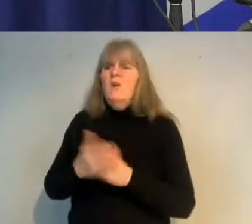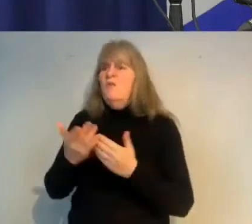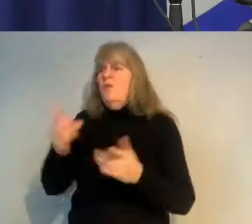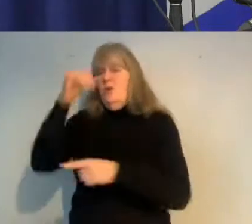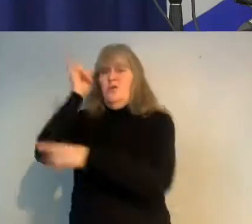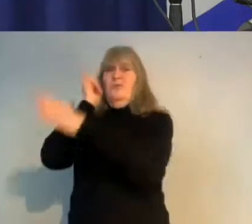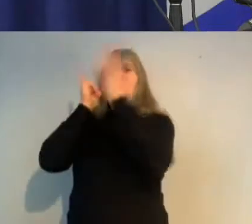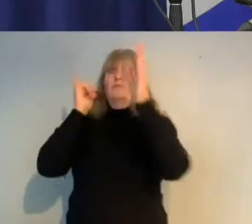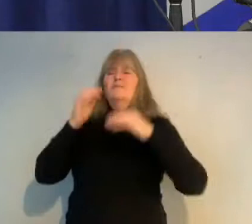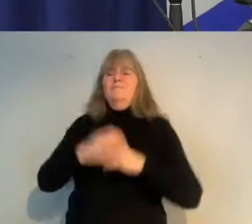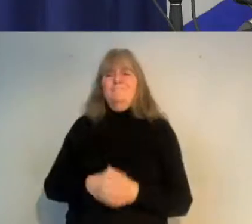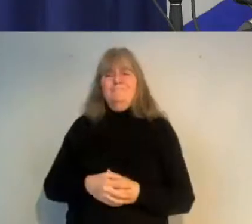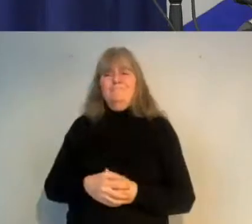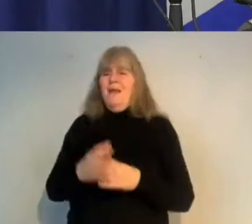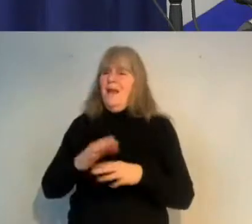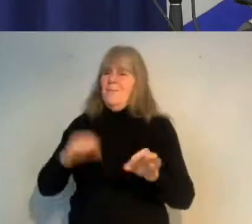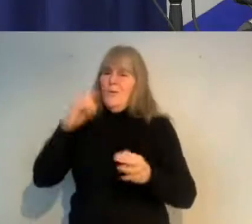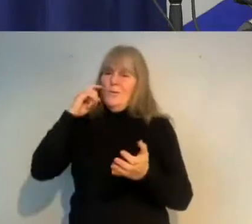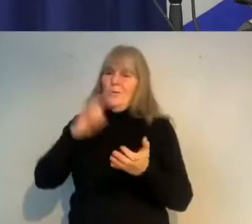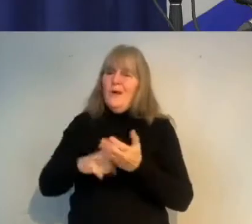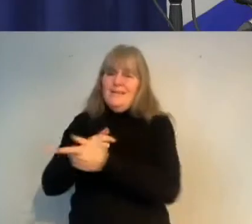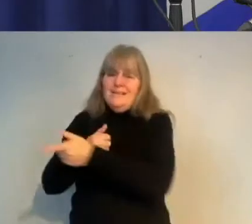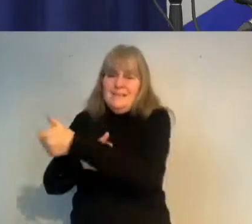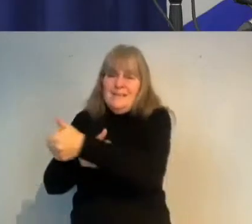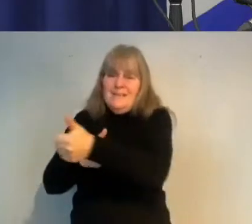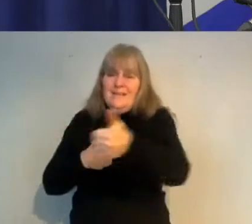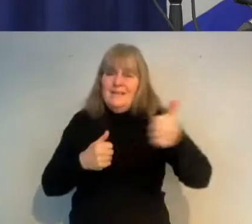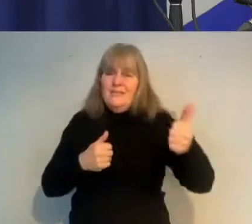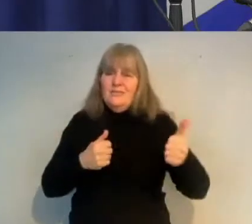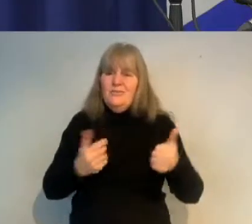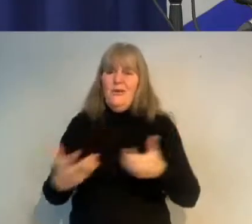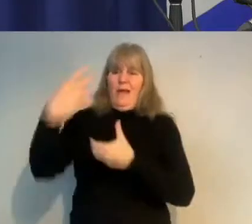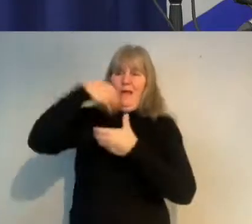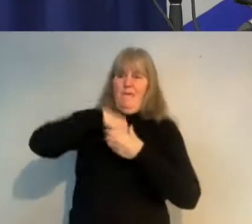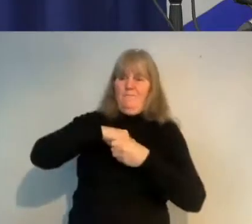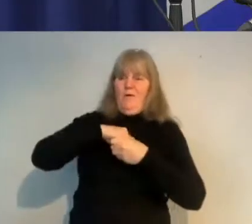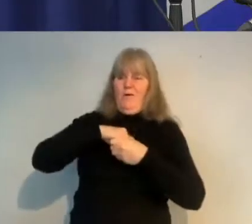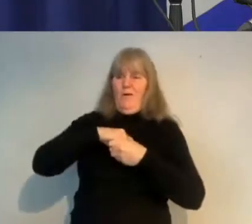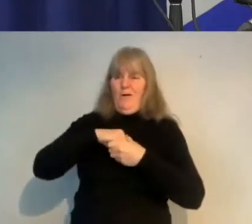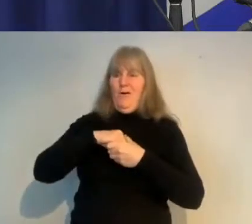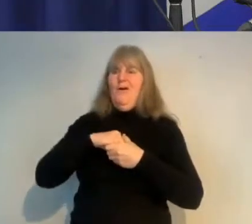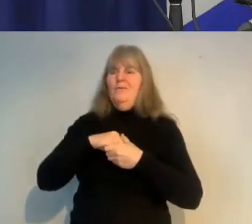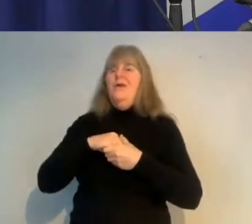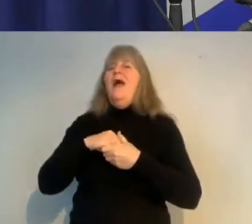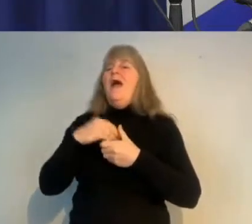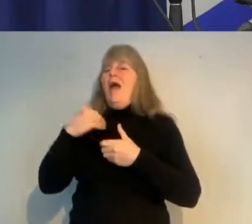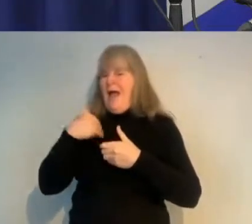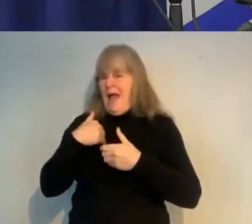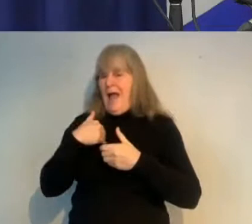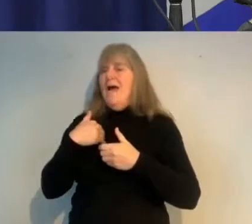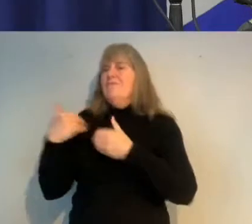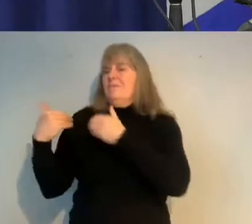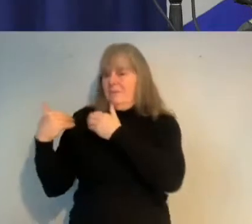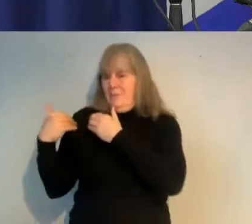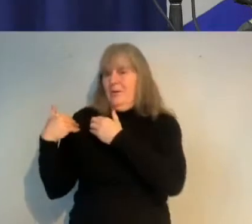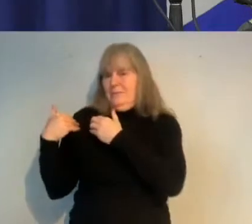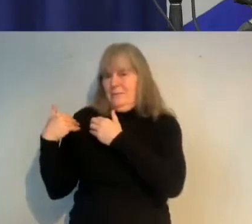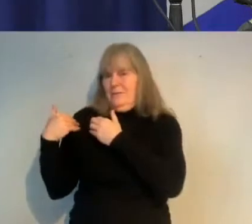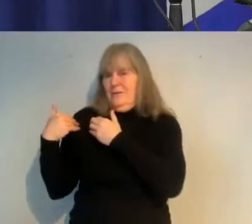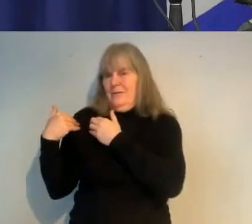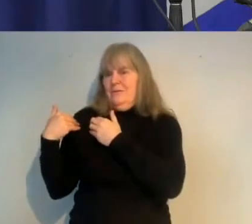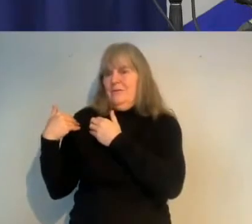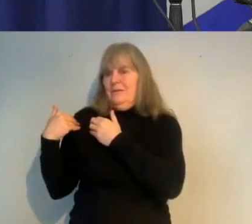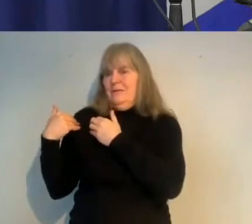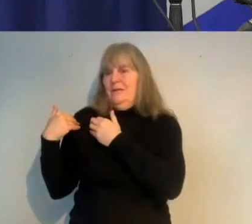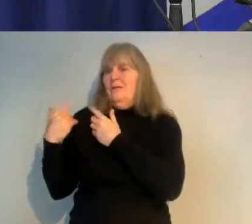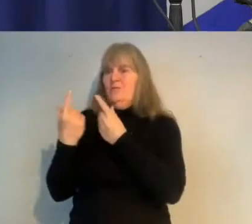that each of us is part of this community, and each of us has an essential responsibility to play in maintaining the health